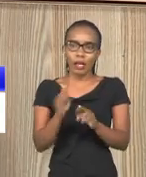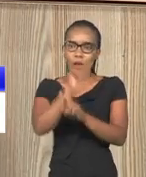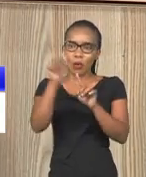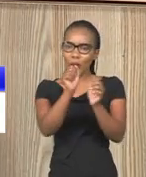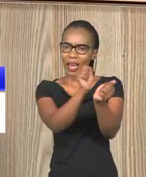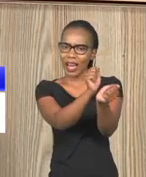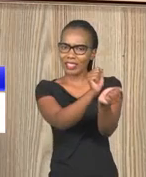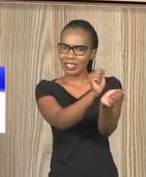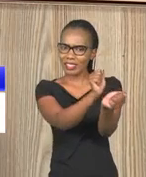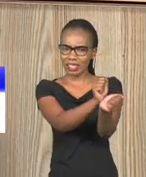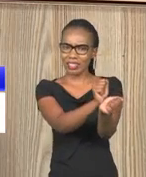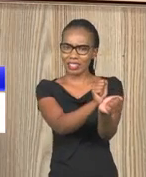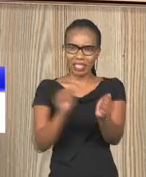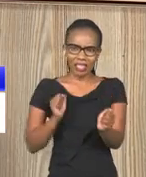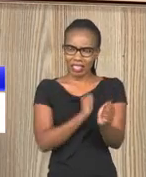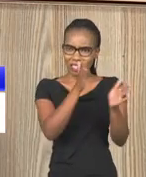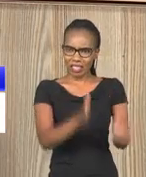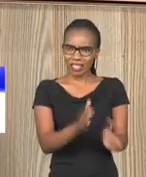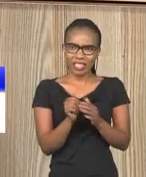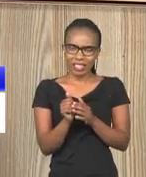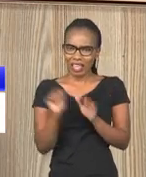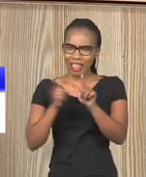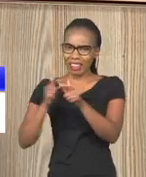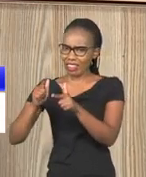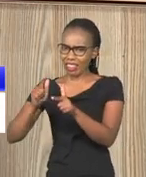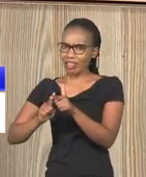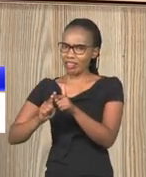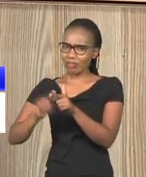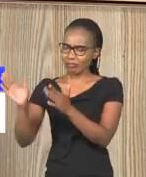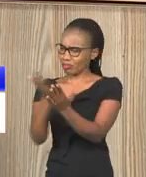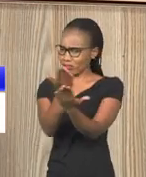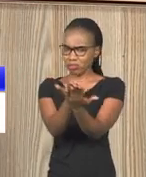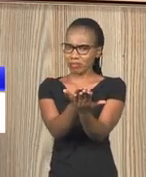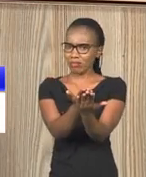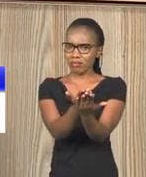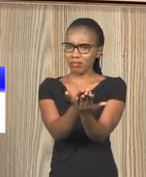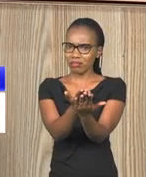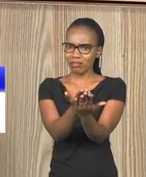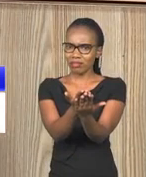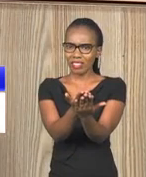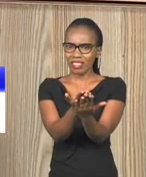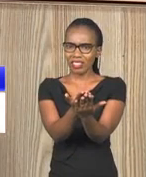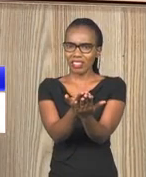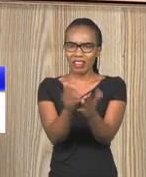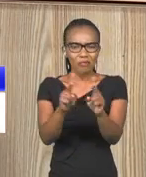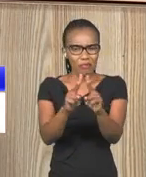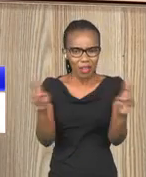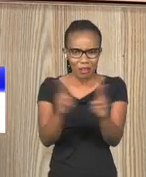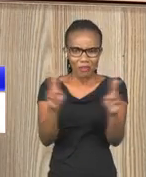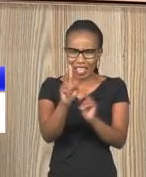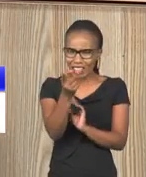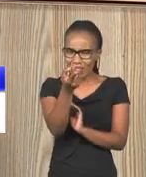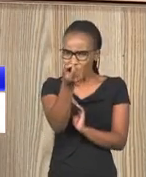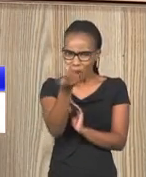the charges that are then preferred against them are so minuscule that you